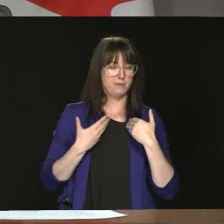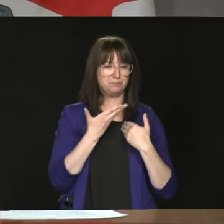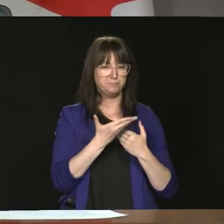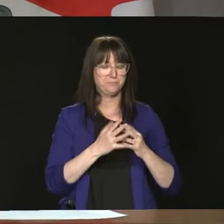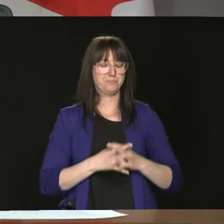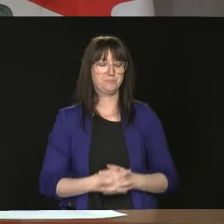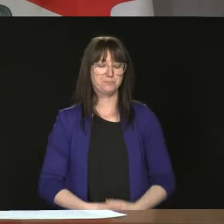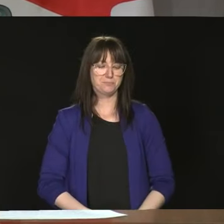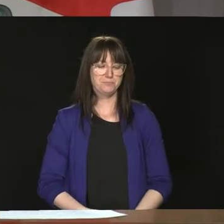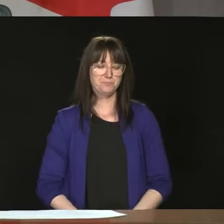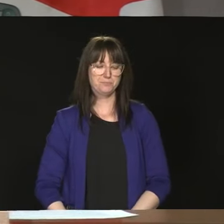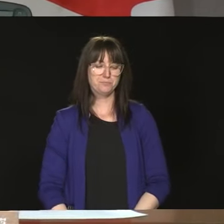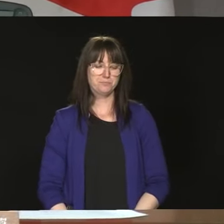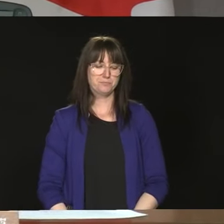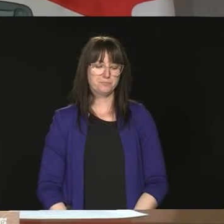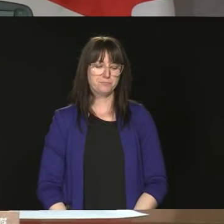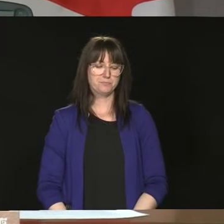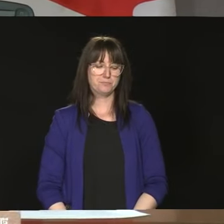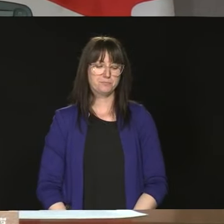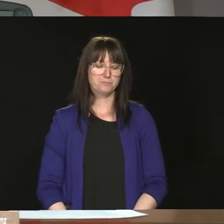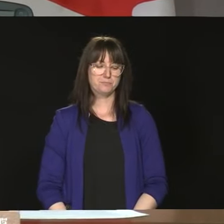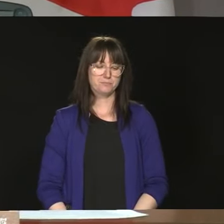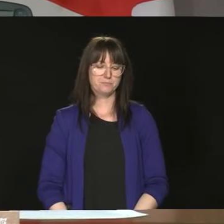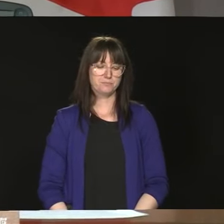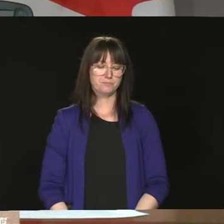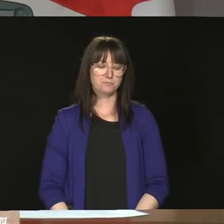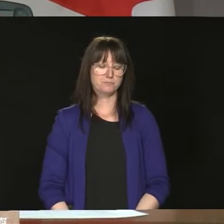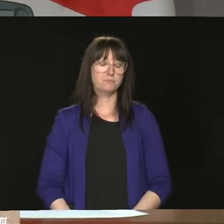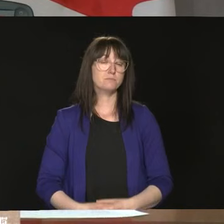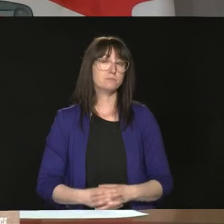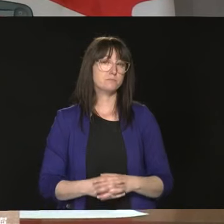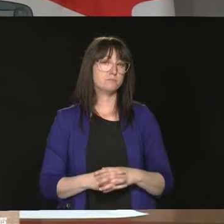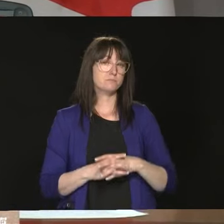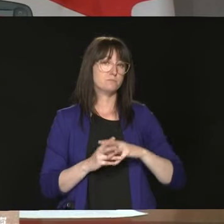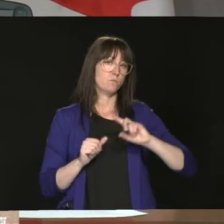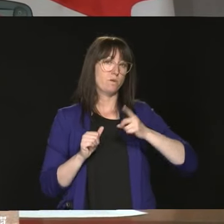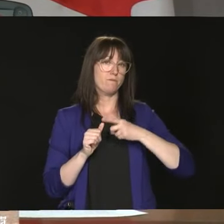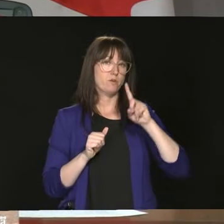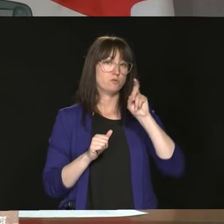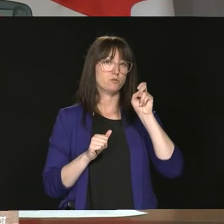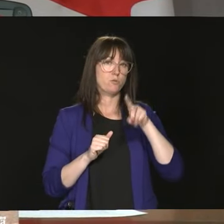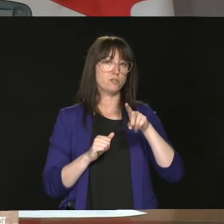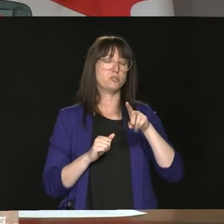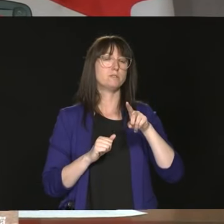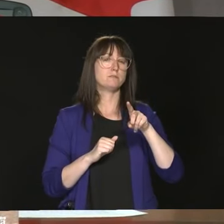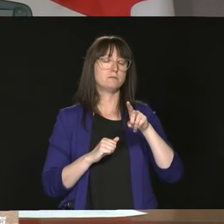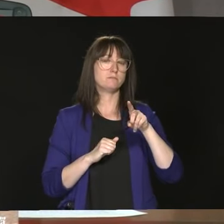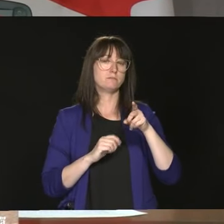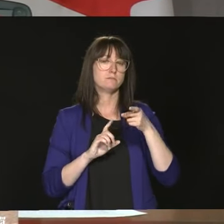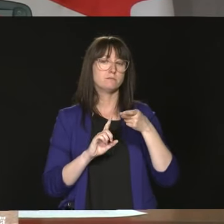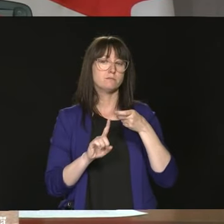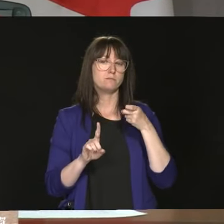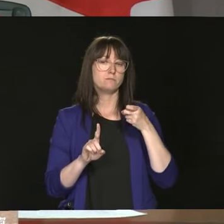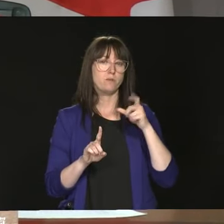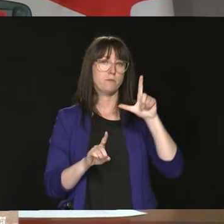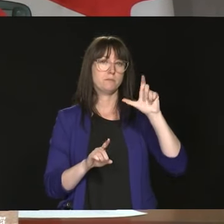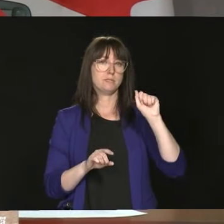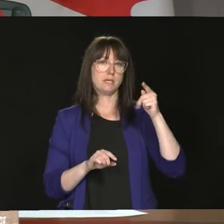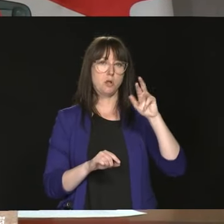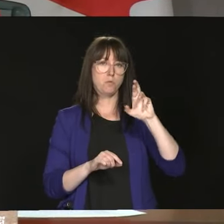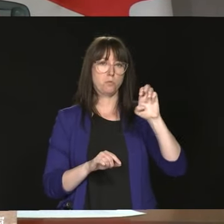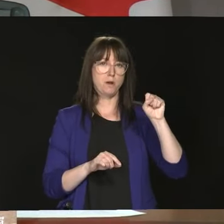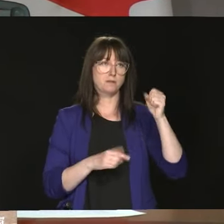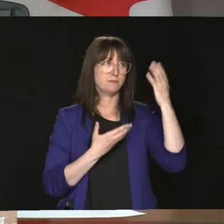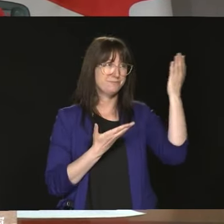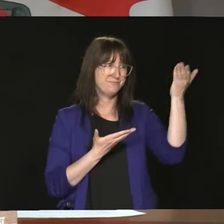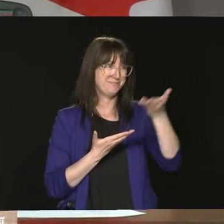avez une question. Our first question, notre première question, is from Louis-Samuel Perron from La Presse. Please go ahead. À vous la parole.